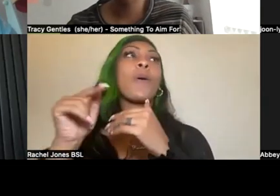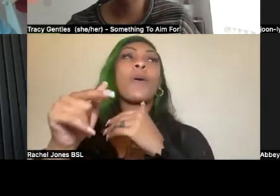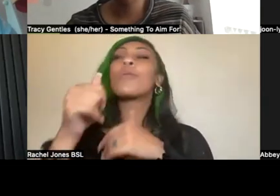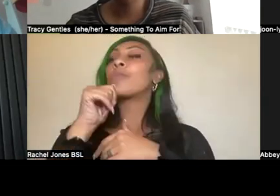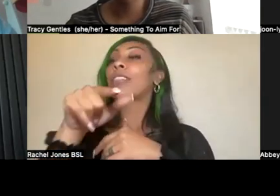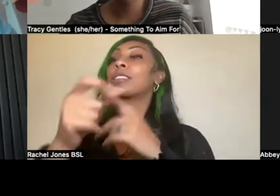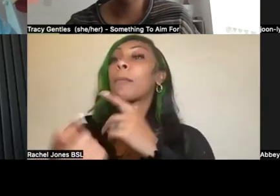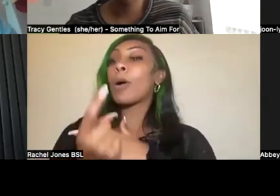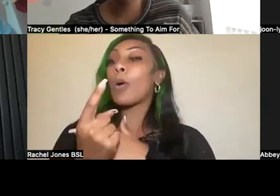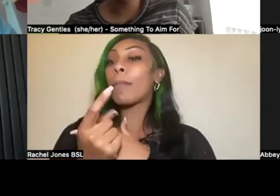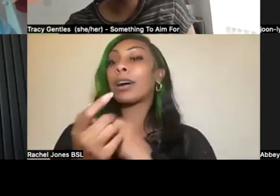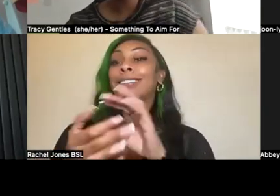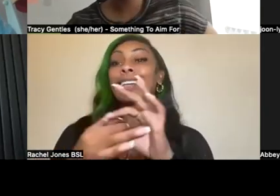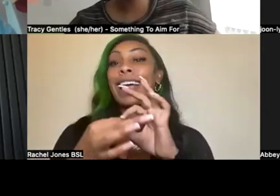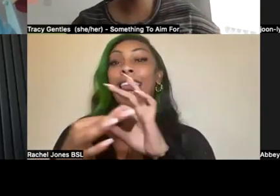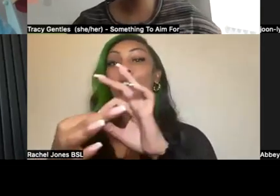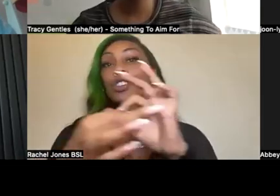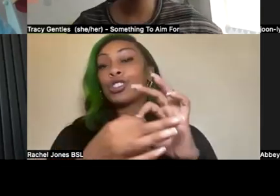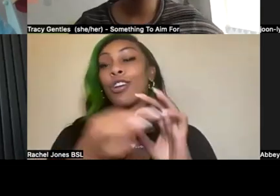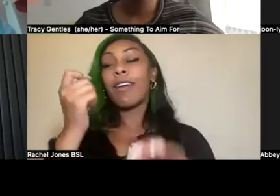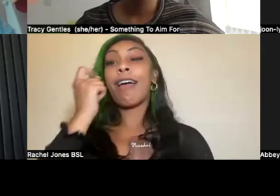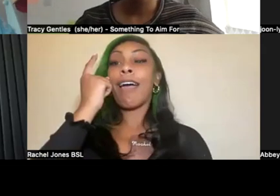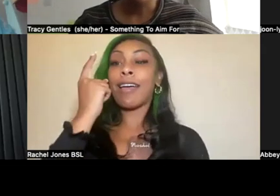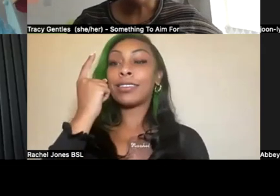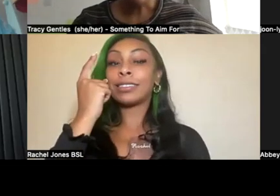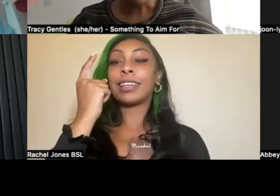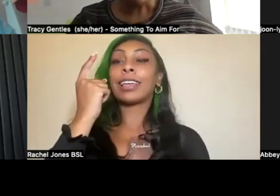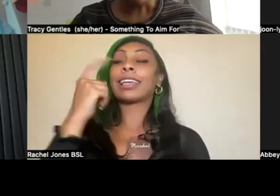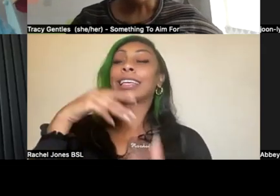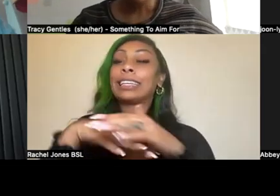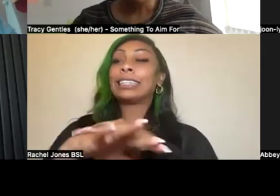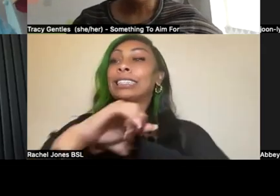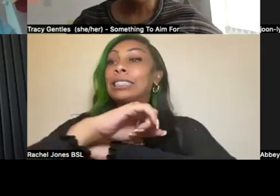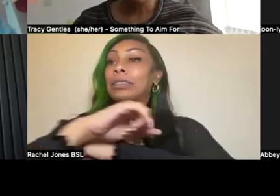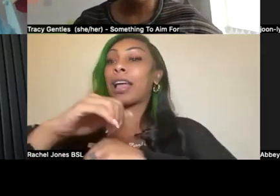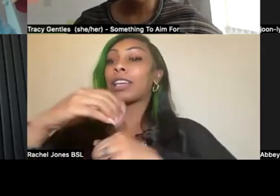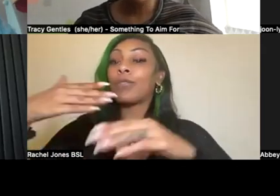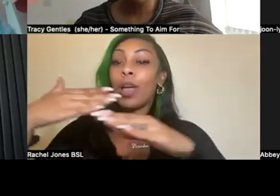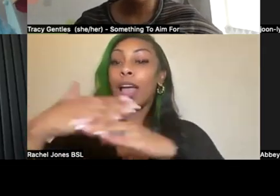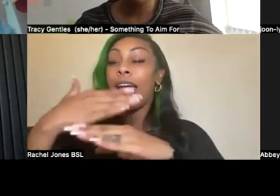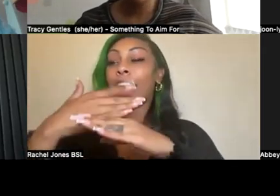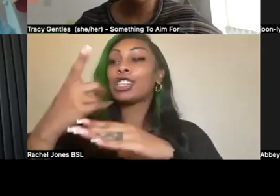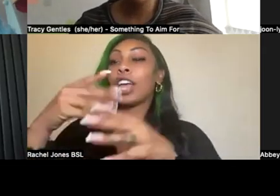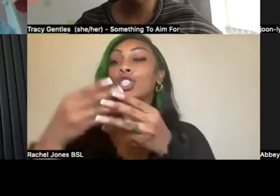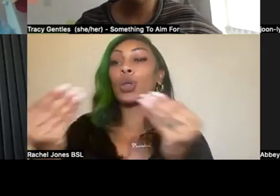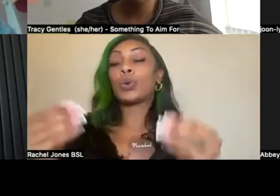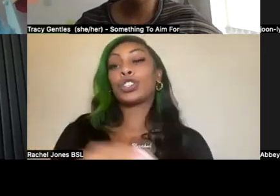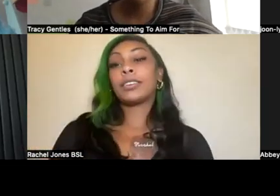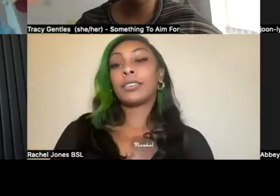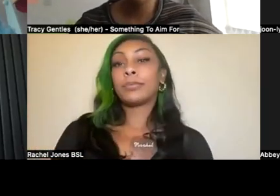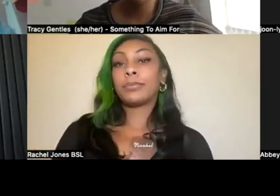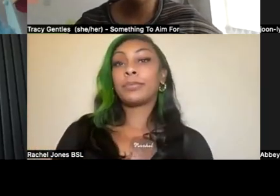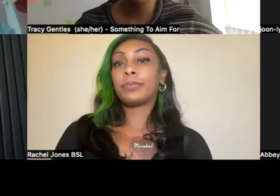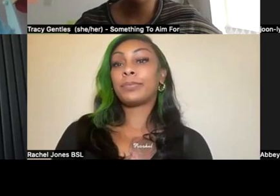of connections and ideas to move firmly into a space of action and solutions.